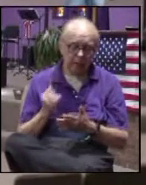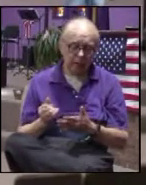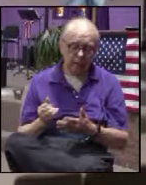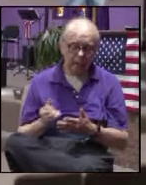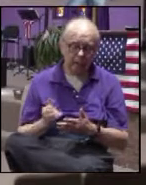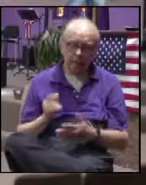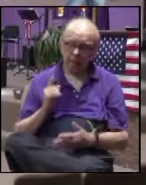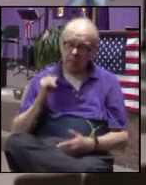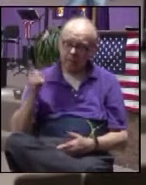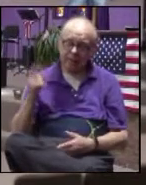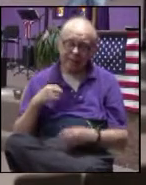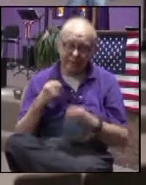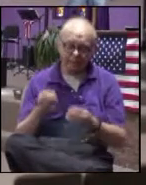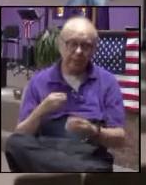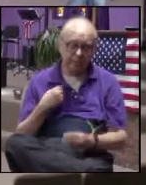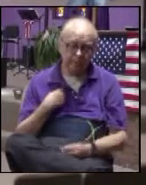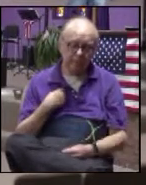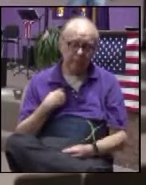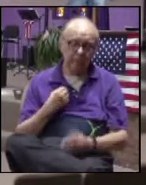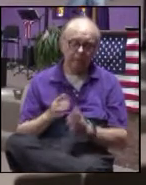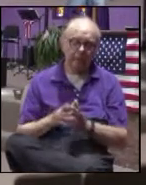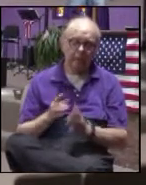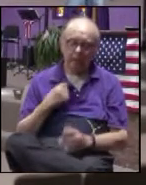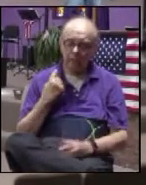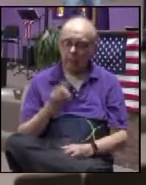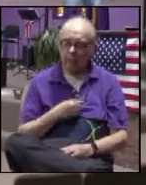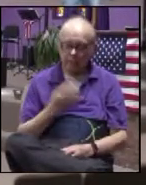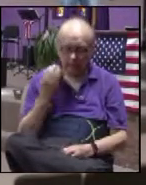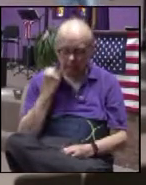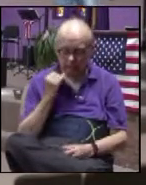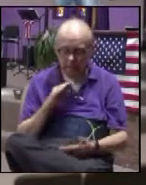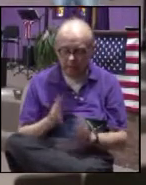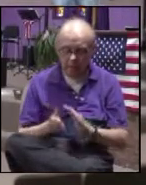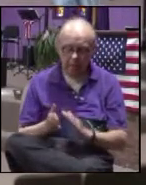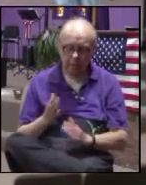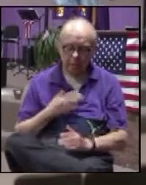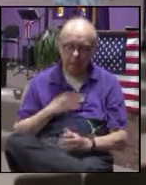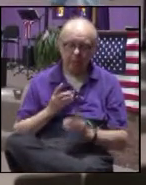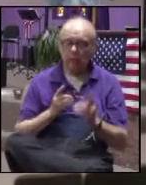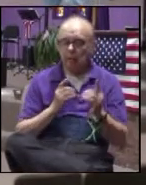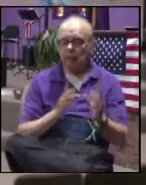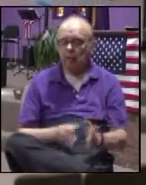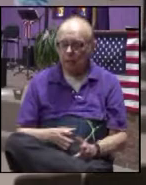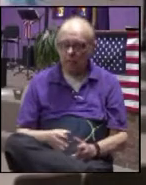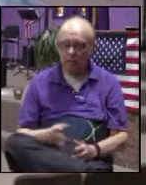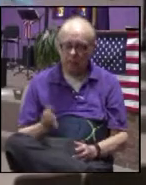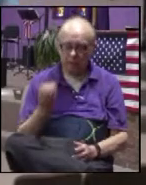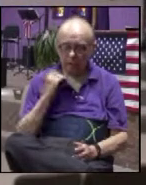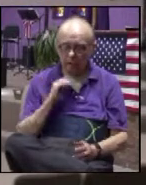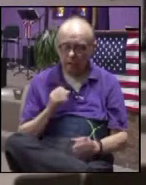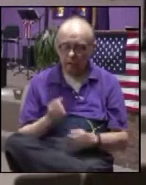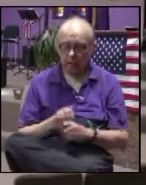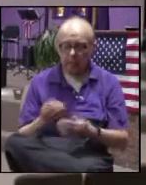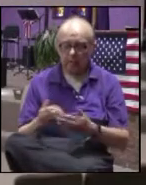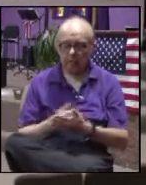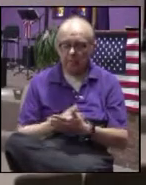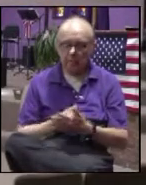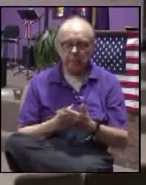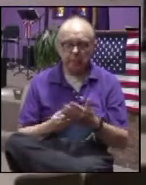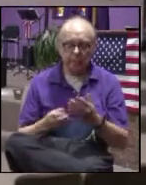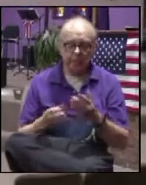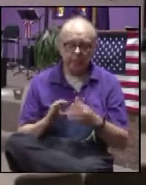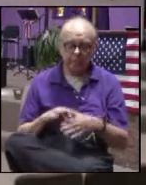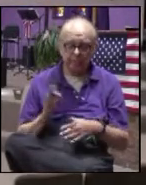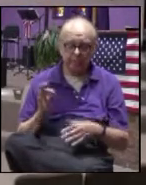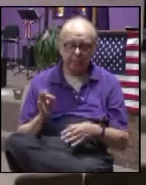what He has given me. Jesus has told us, if you will become my disciple, if you'll reproduce spiritually, He